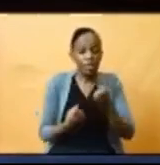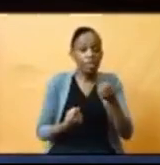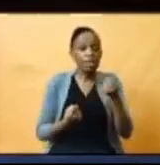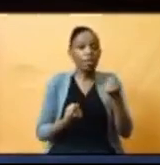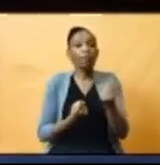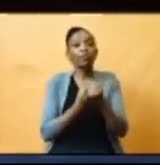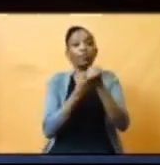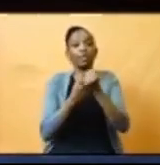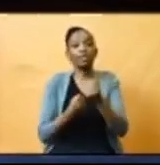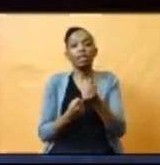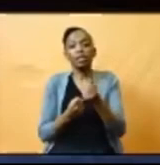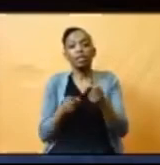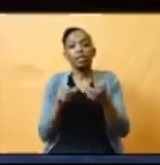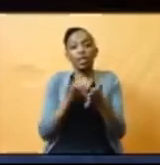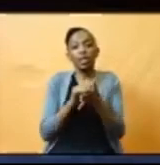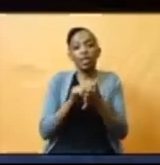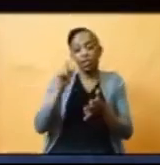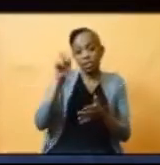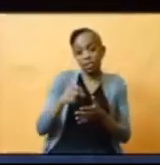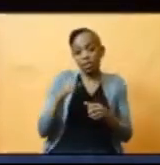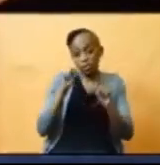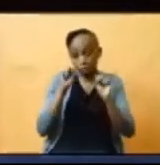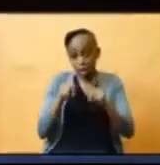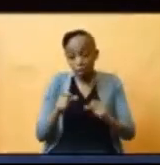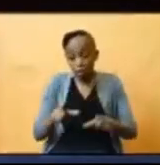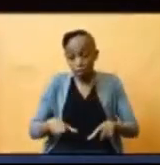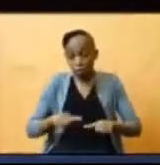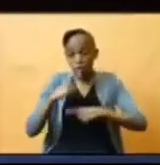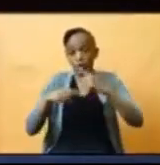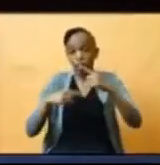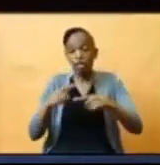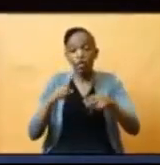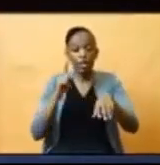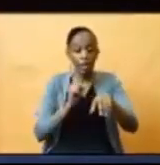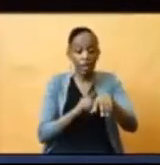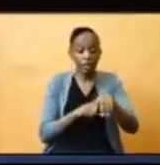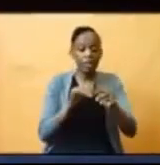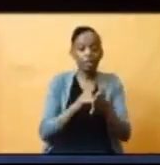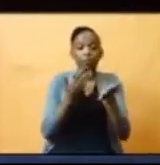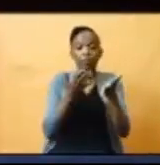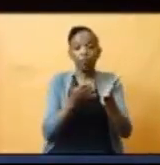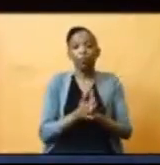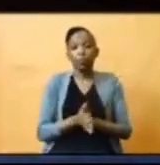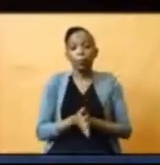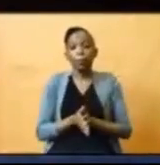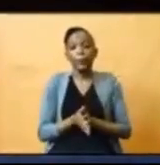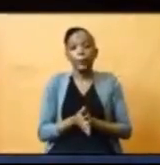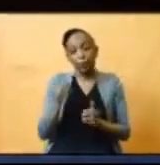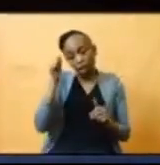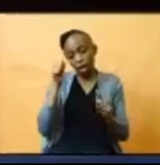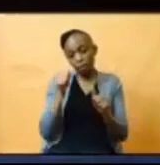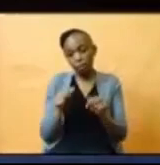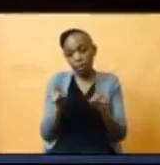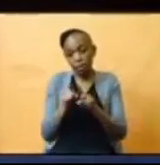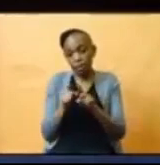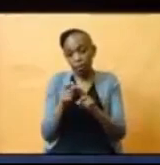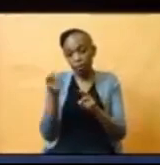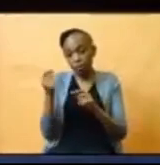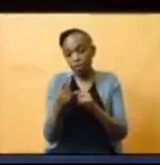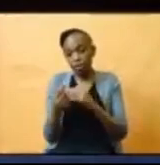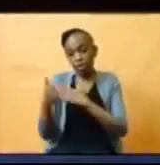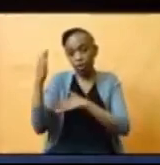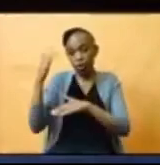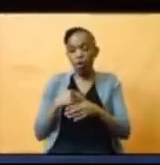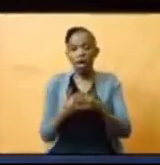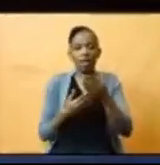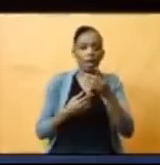and cushions that they need to be able to survive really during that pandemic. I remember just a couple of months ago, there's a lot